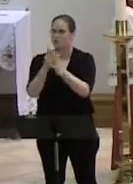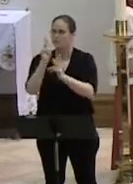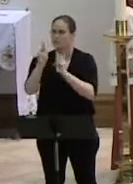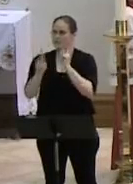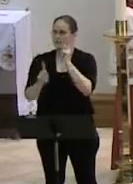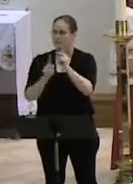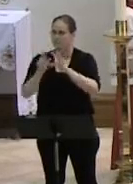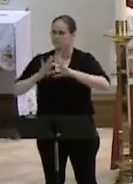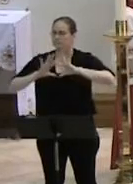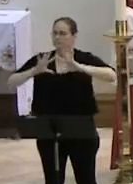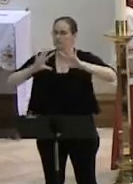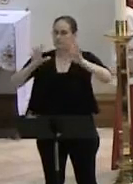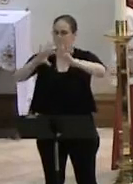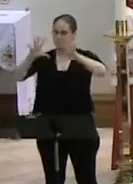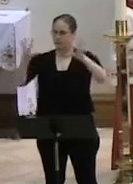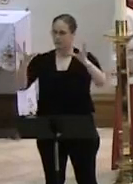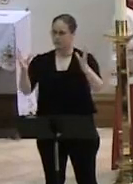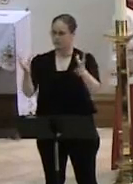from Jerusalem.